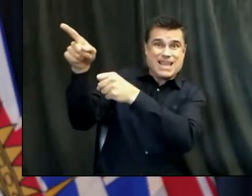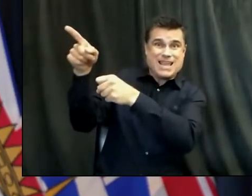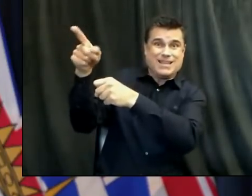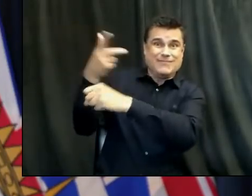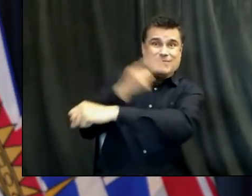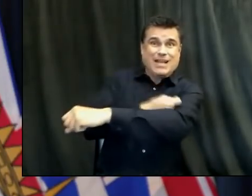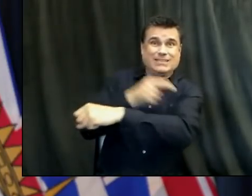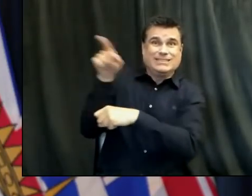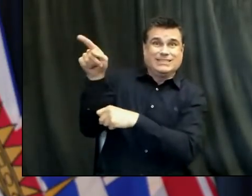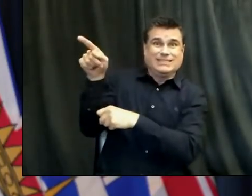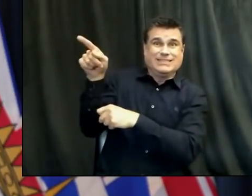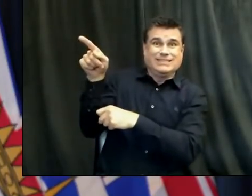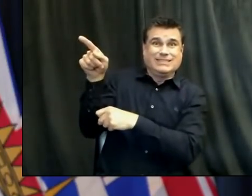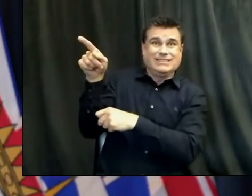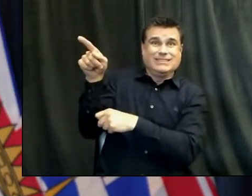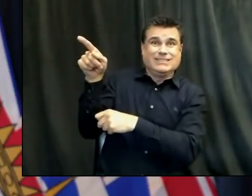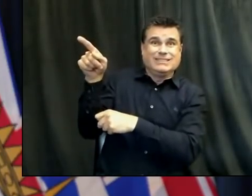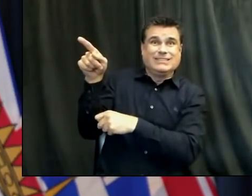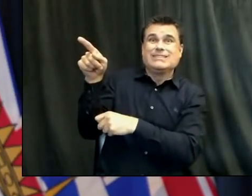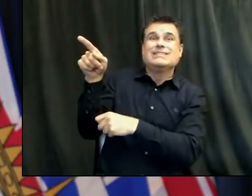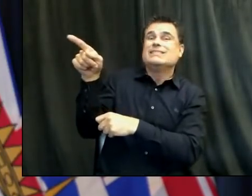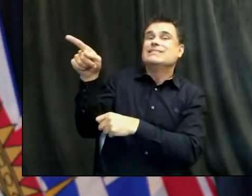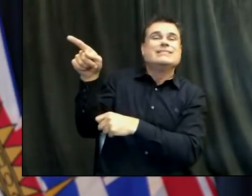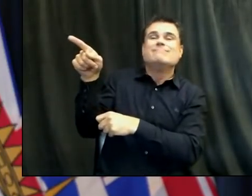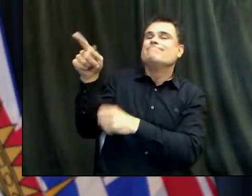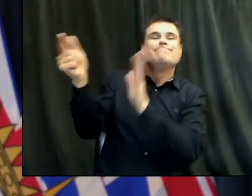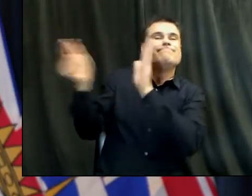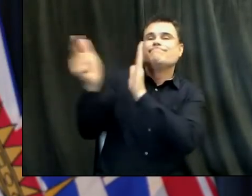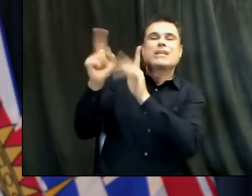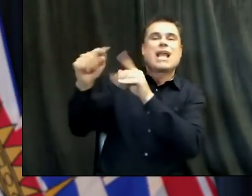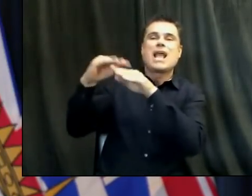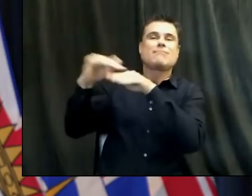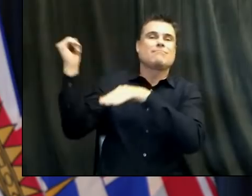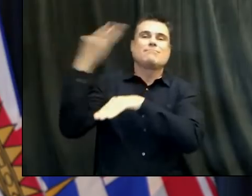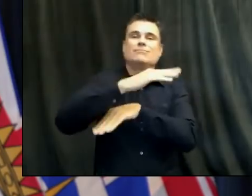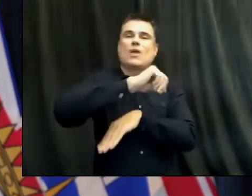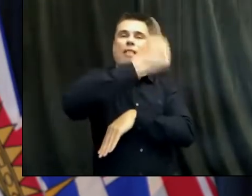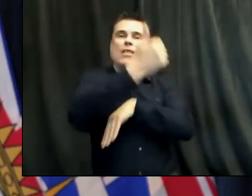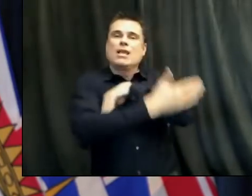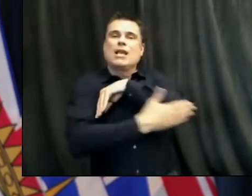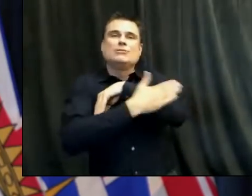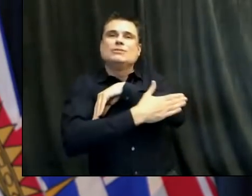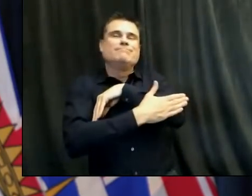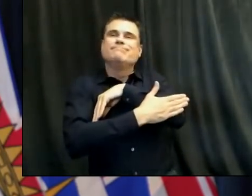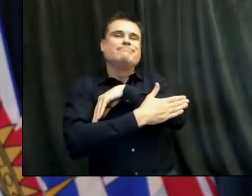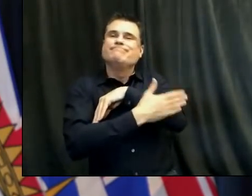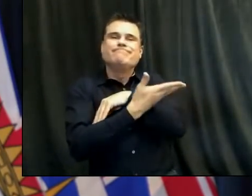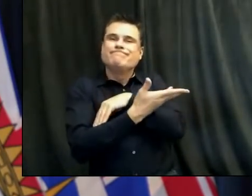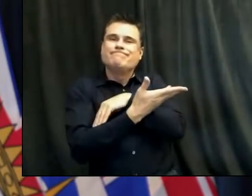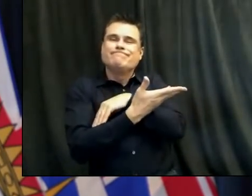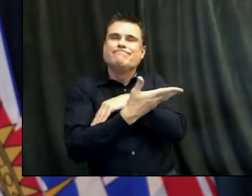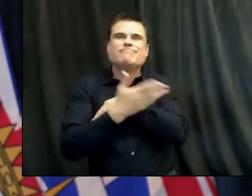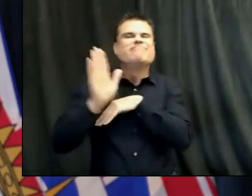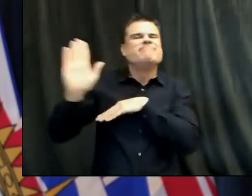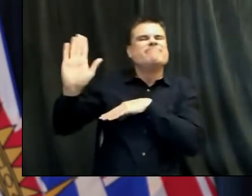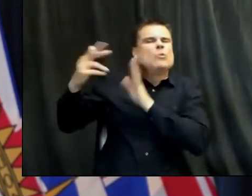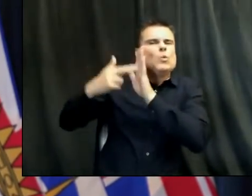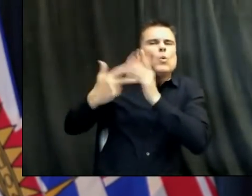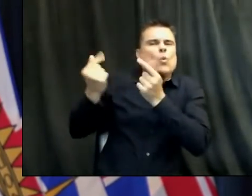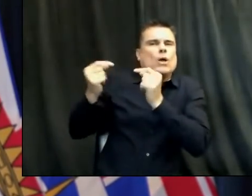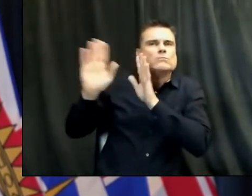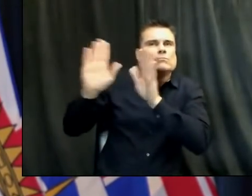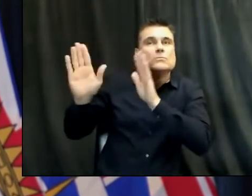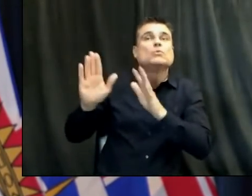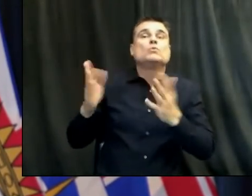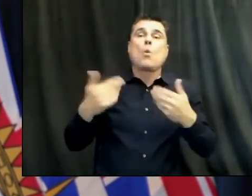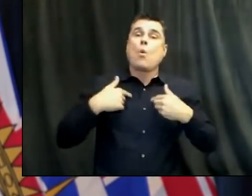is our influenza immunization program. So we know that there are places where things may get backed up or delayed,